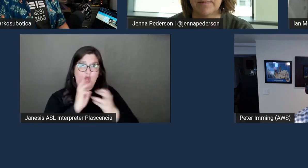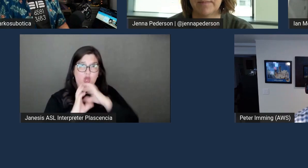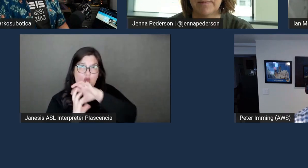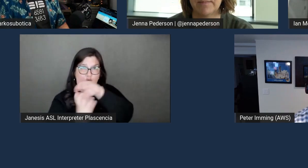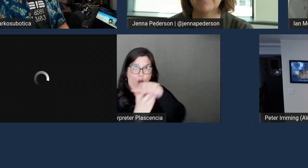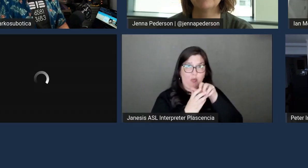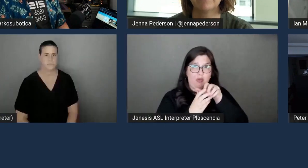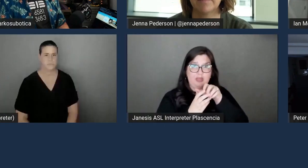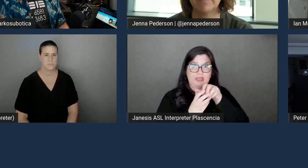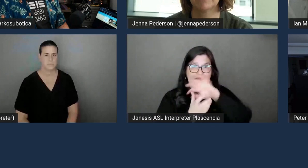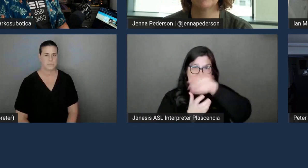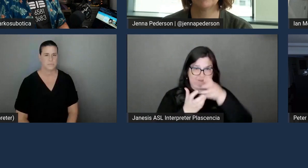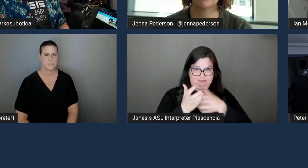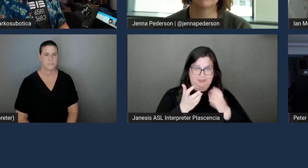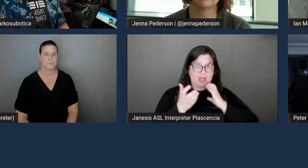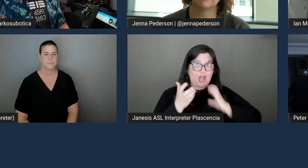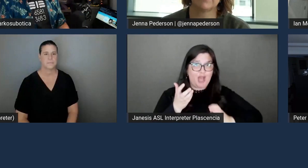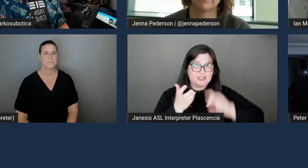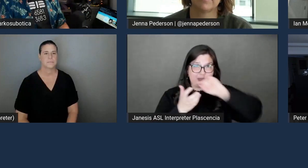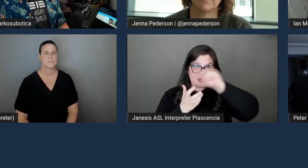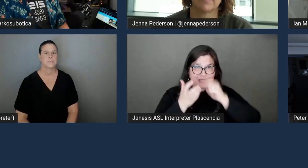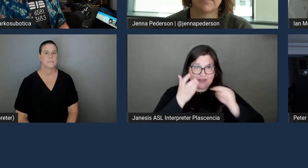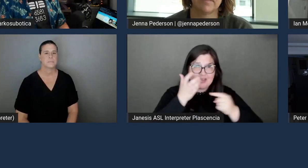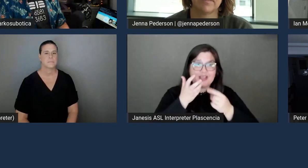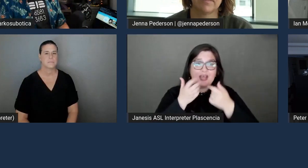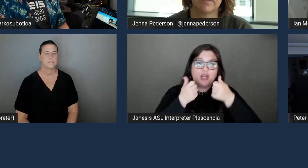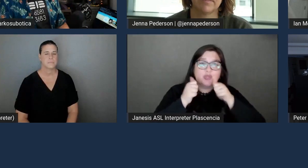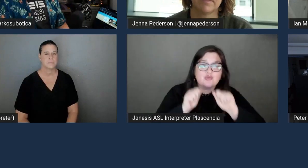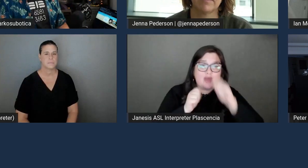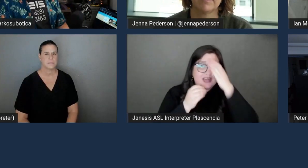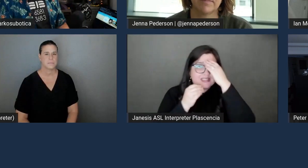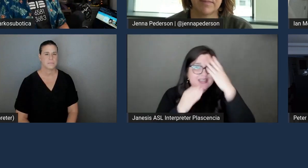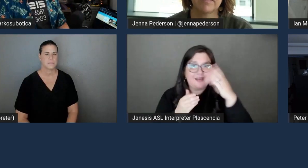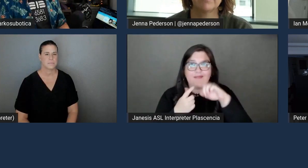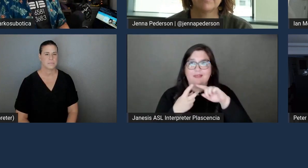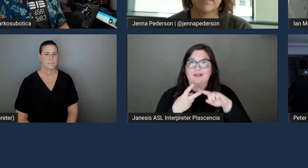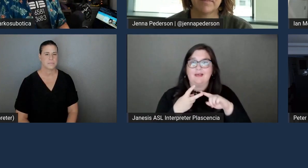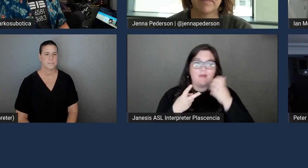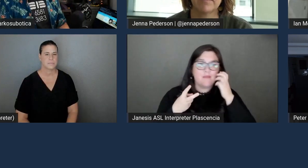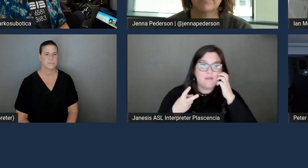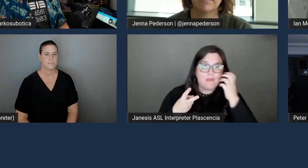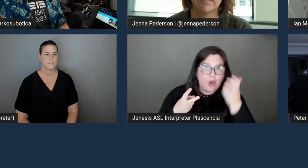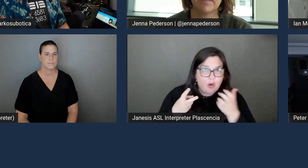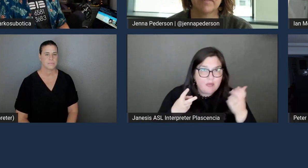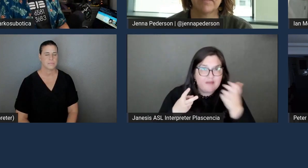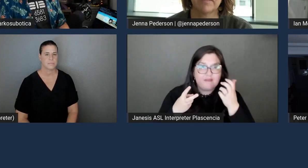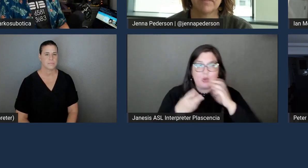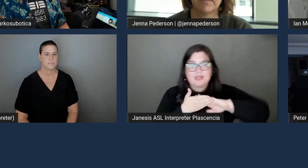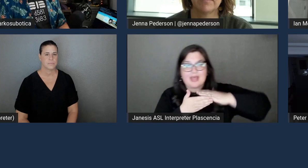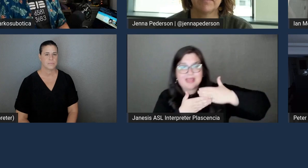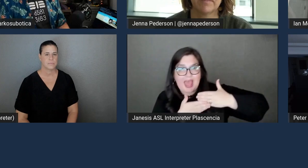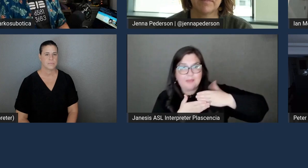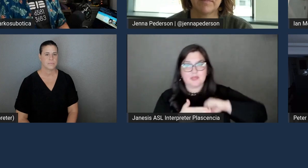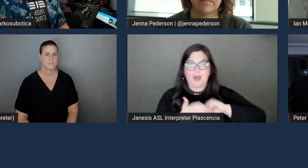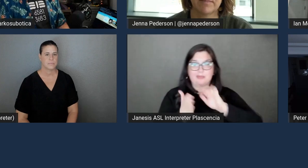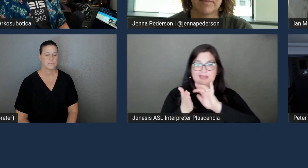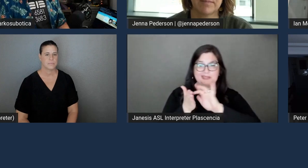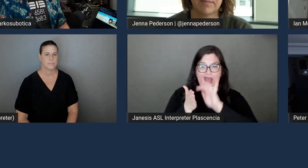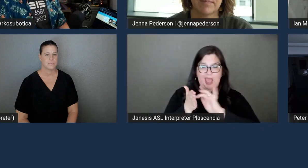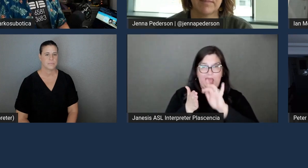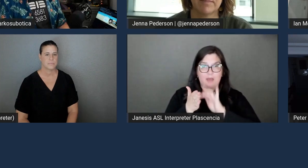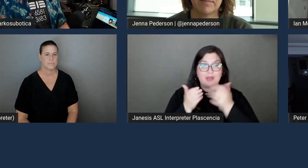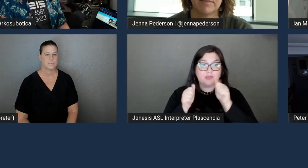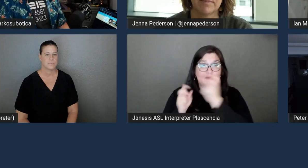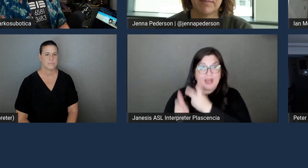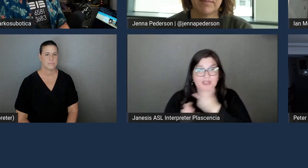or clients that are trying to get data off them. So think of mobile phones, think of tablets, laptops, these kinds of things. They're trying to get data up to the cloud